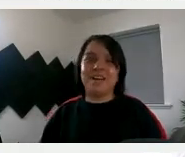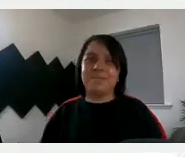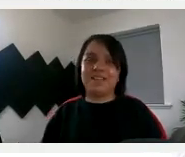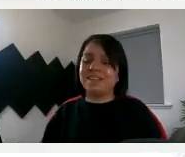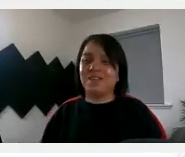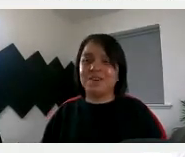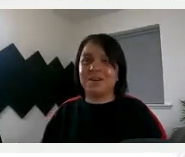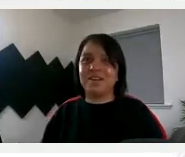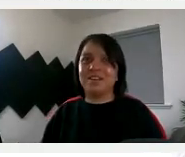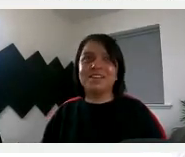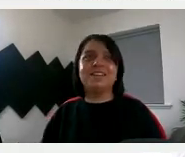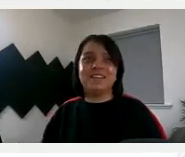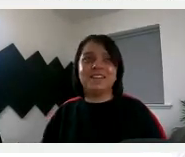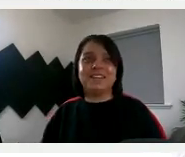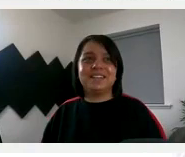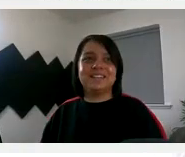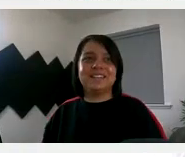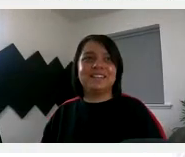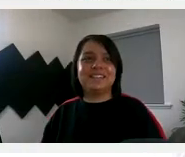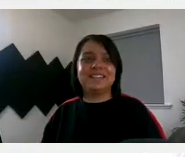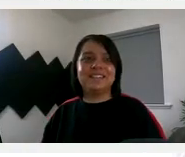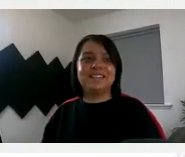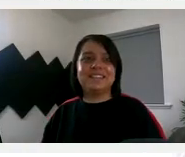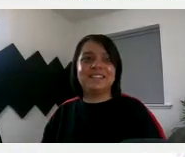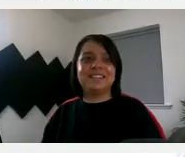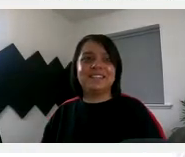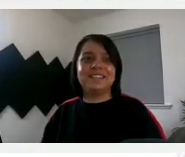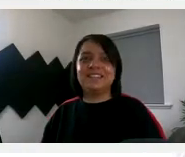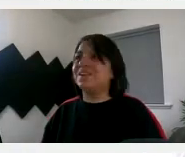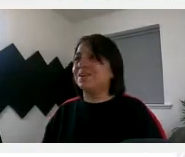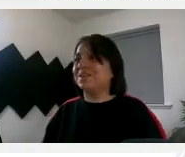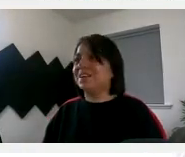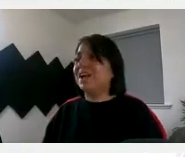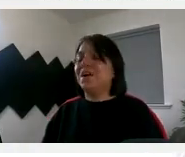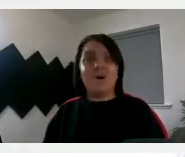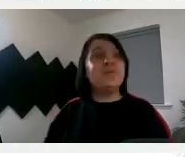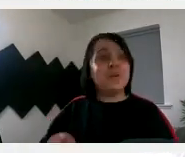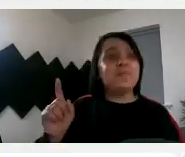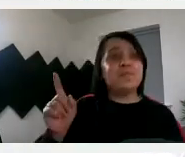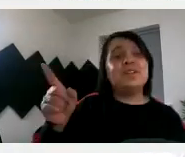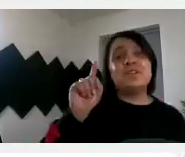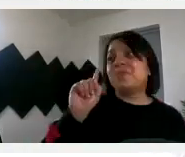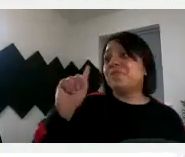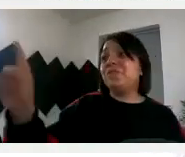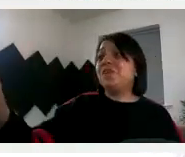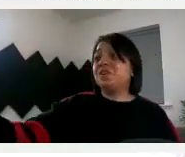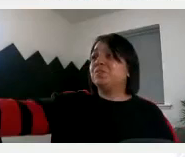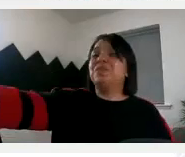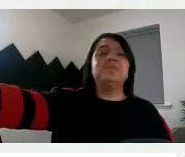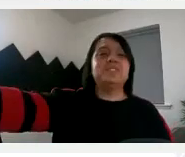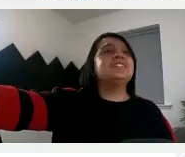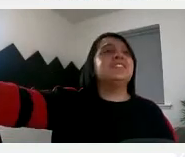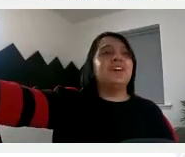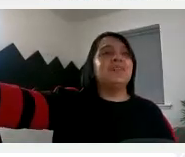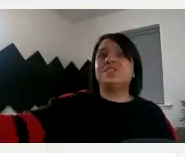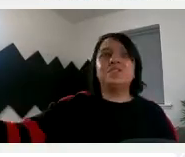hell, man. That's hard, man. We'll never hear that from an American or any other. But you guys would be using